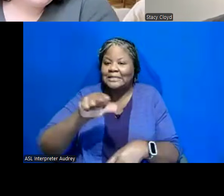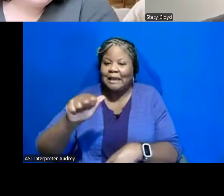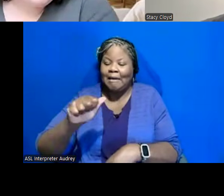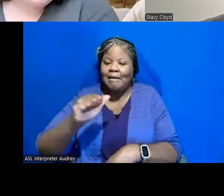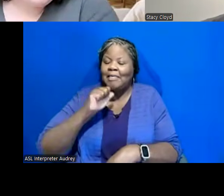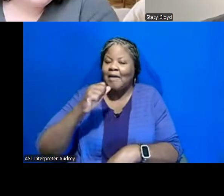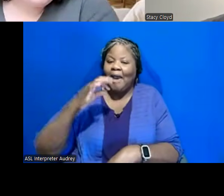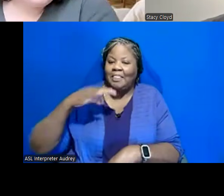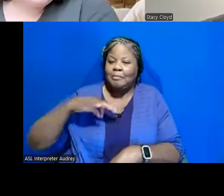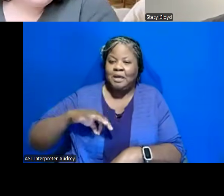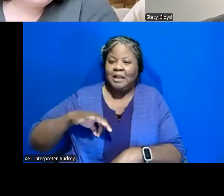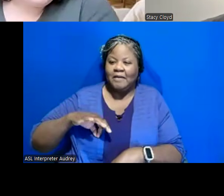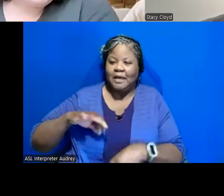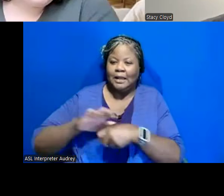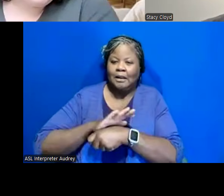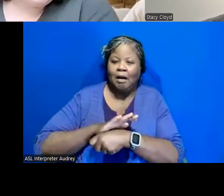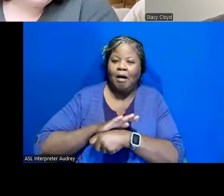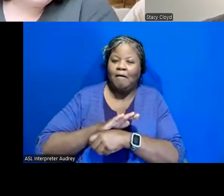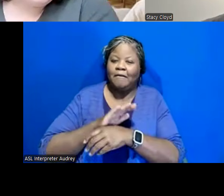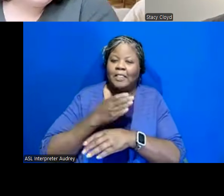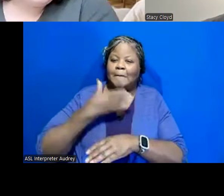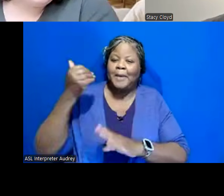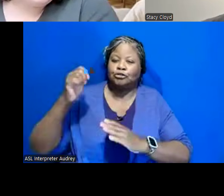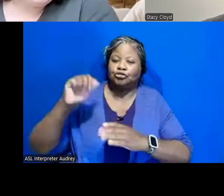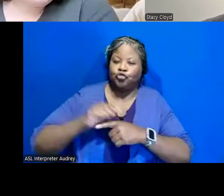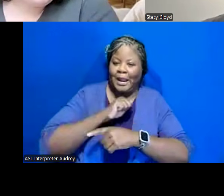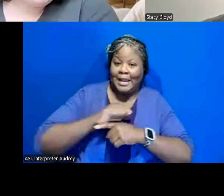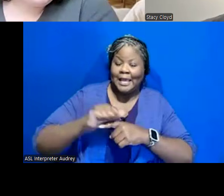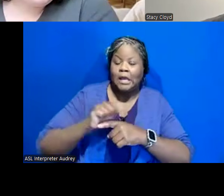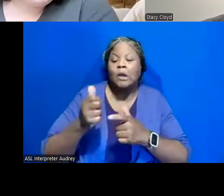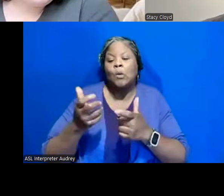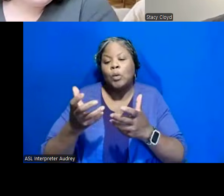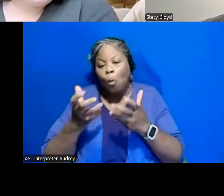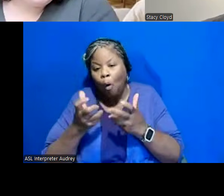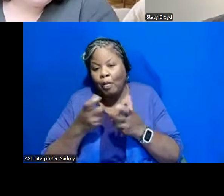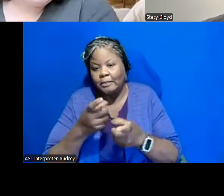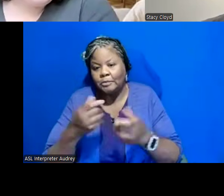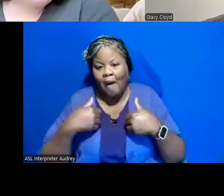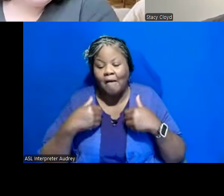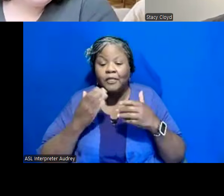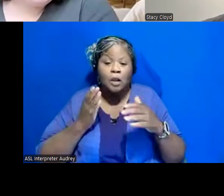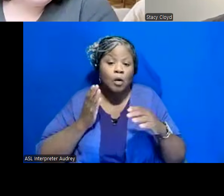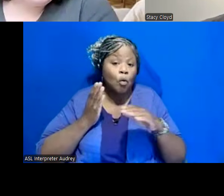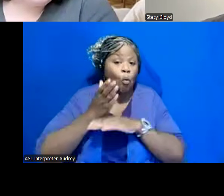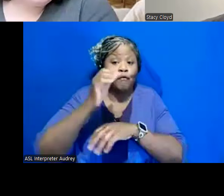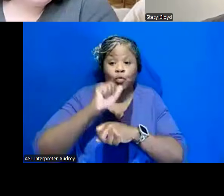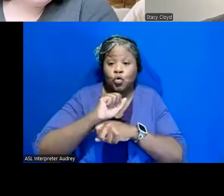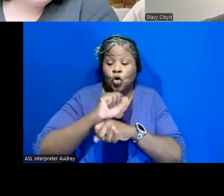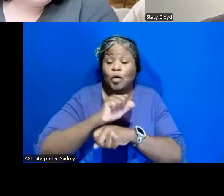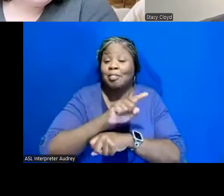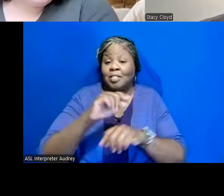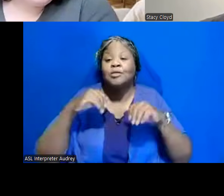benefit of the optimal training that we would hope that they would have. And they are overworked and they are tired.